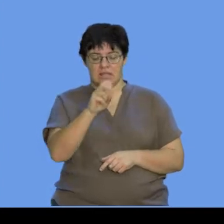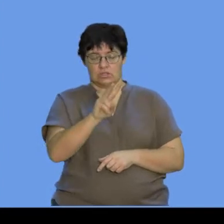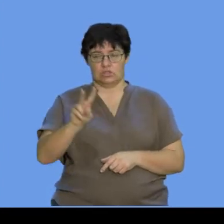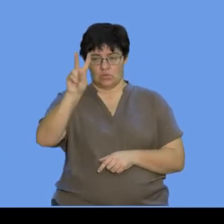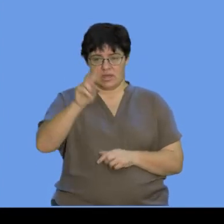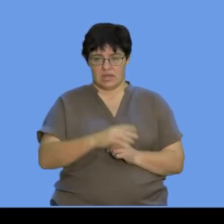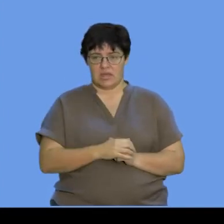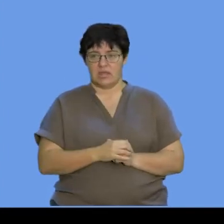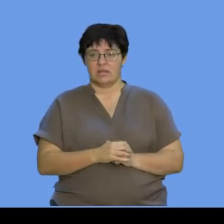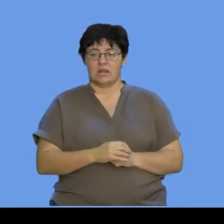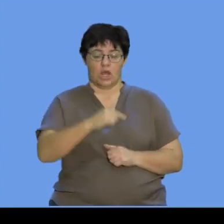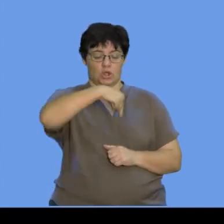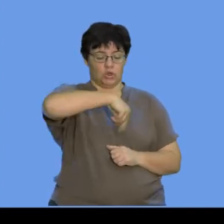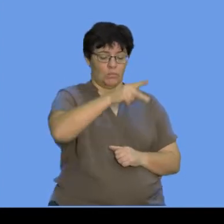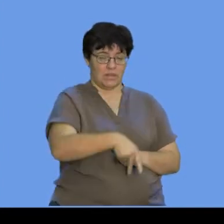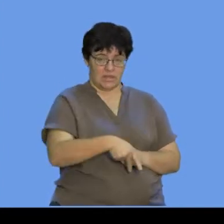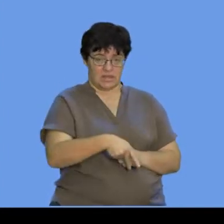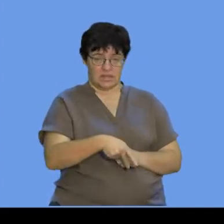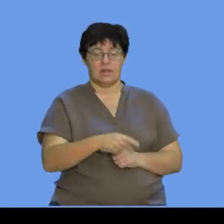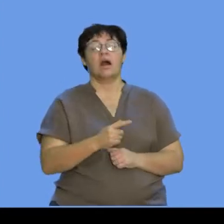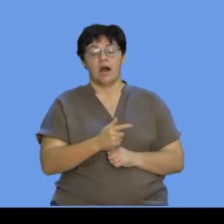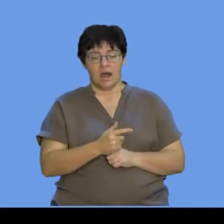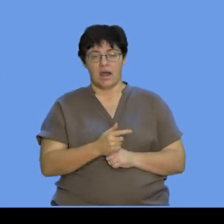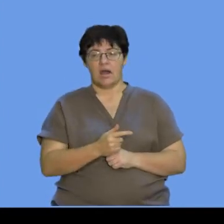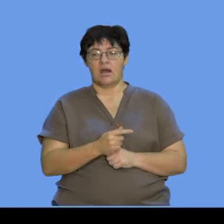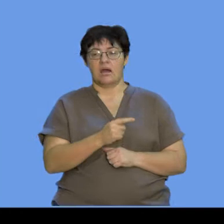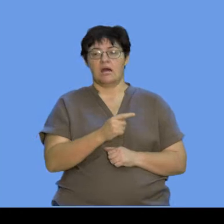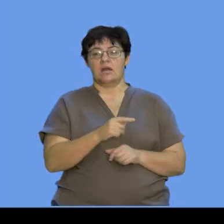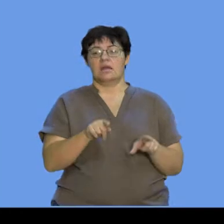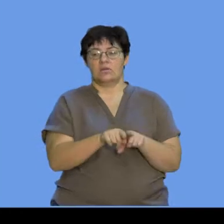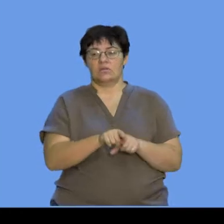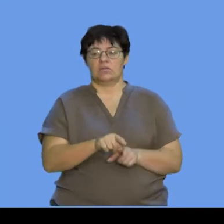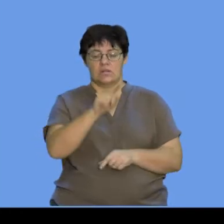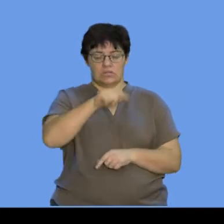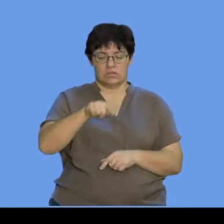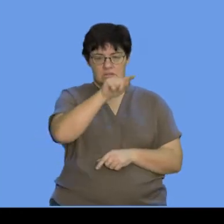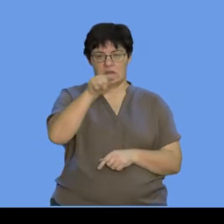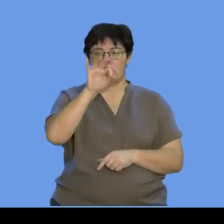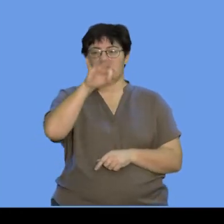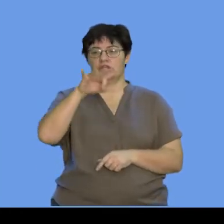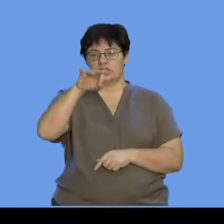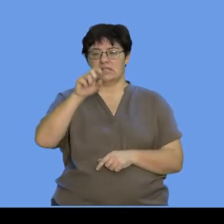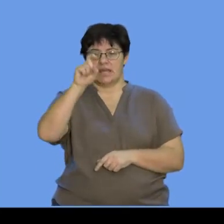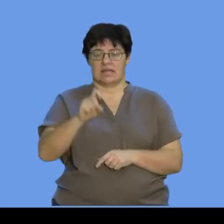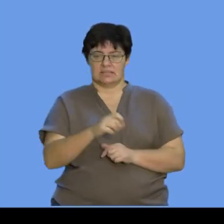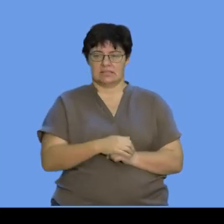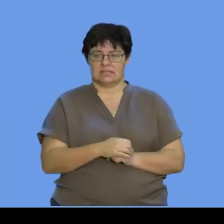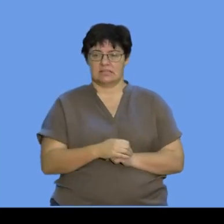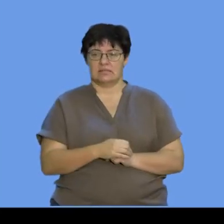13x squared. And then my QP will therefore be equals to square root of